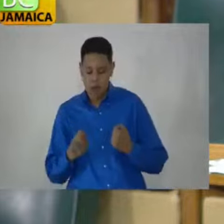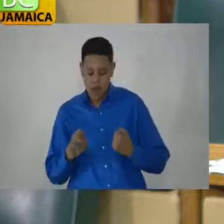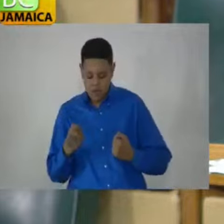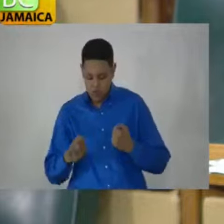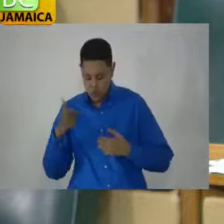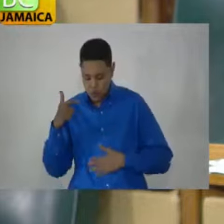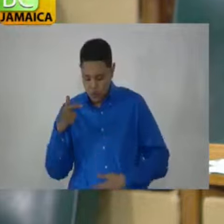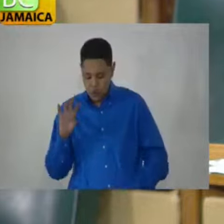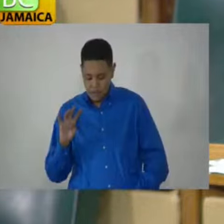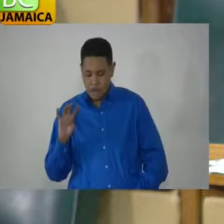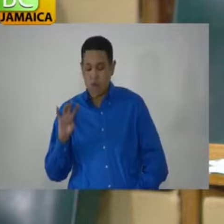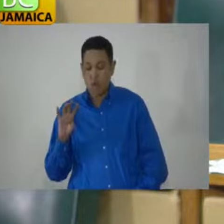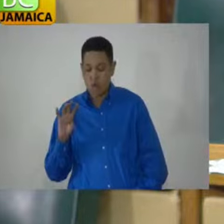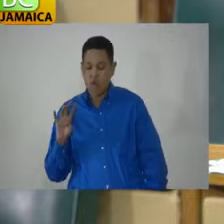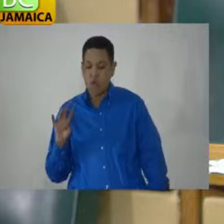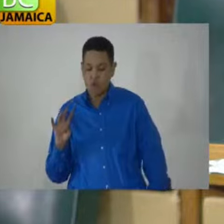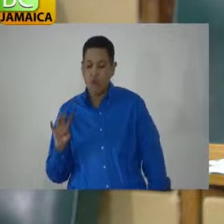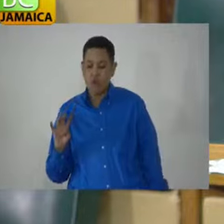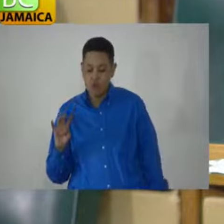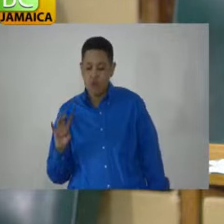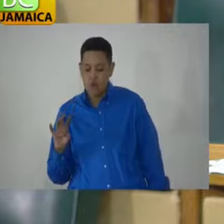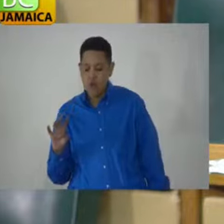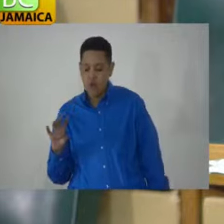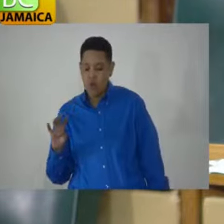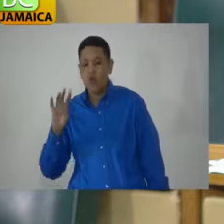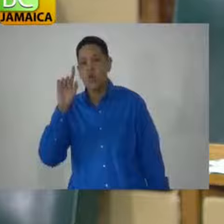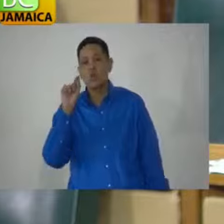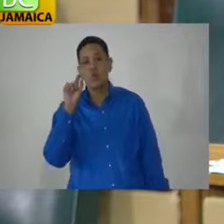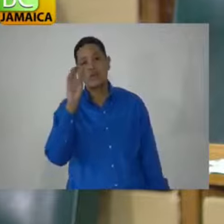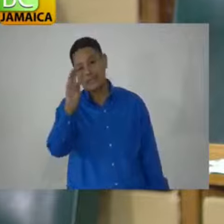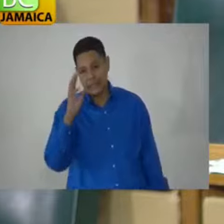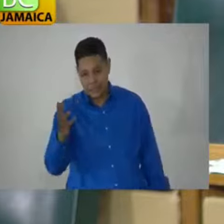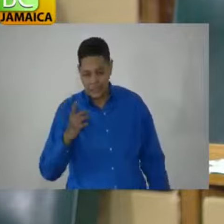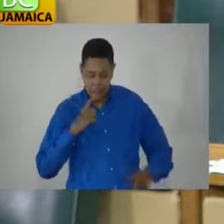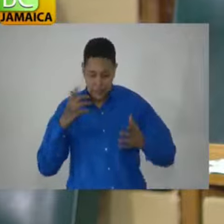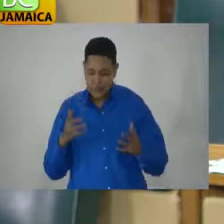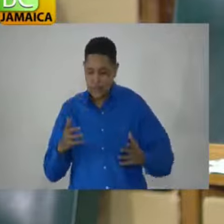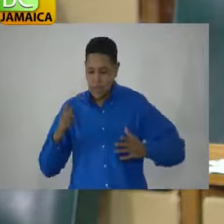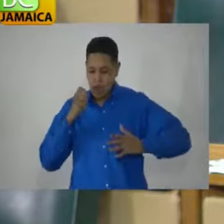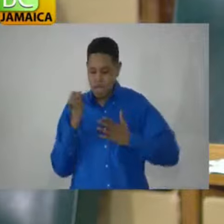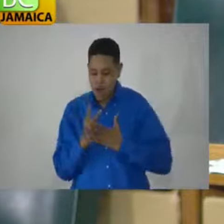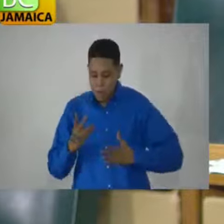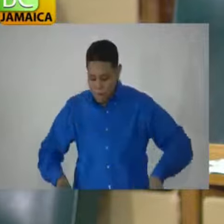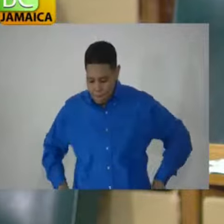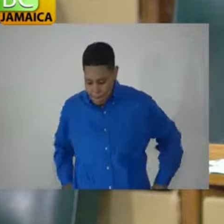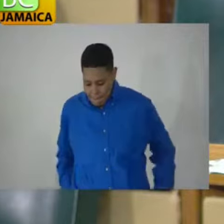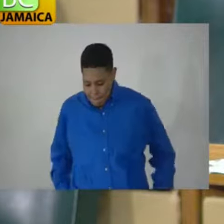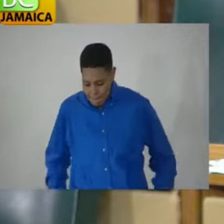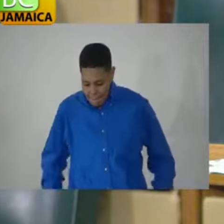the 24th day of March 2026, is hereby affirmed.